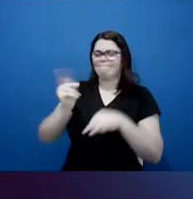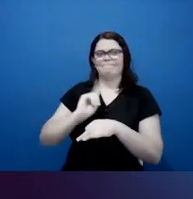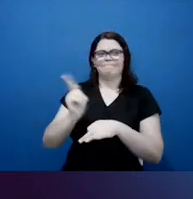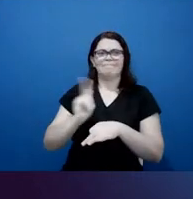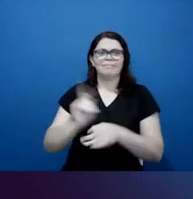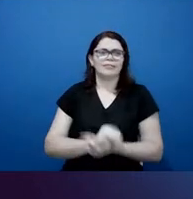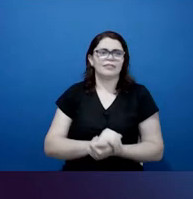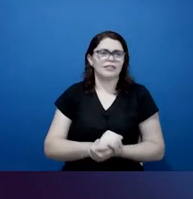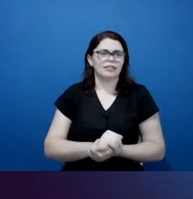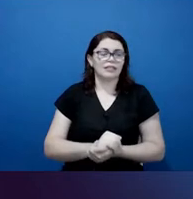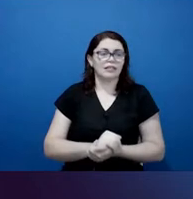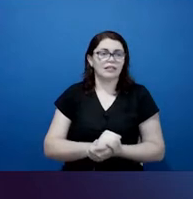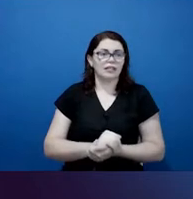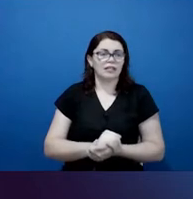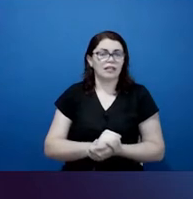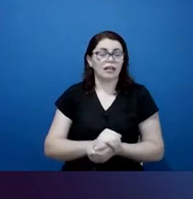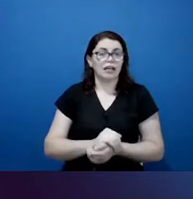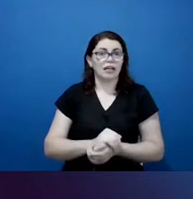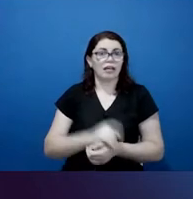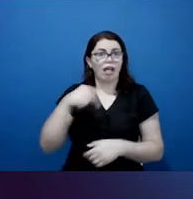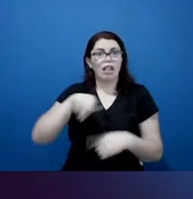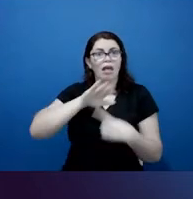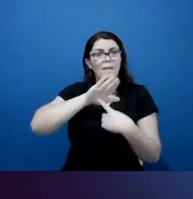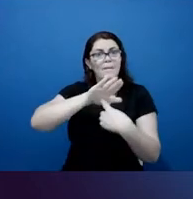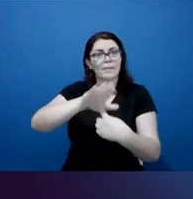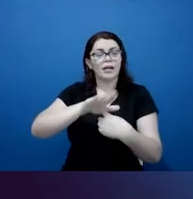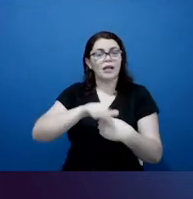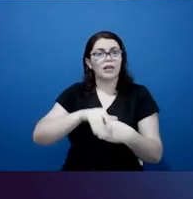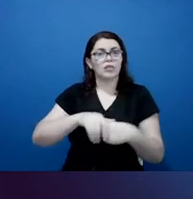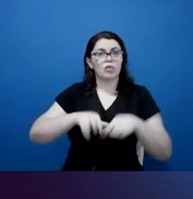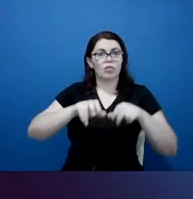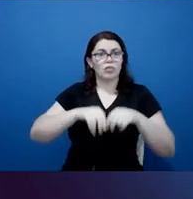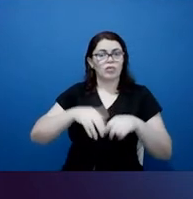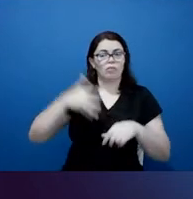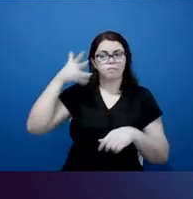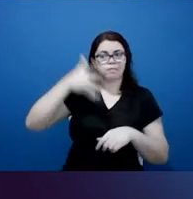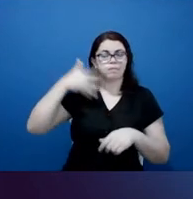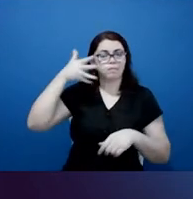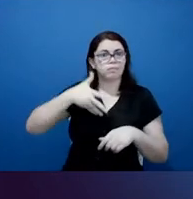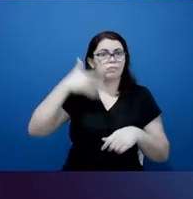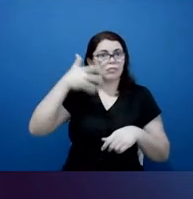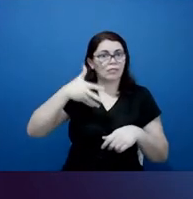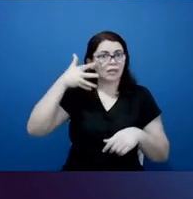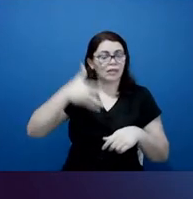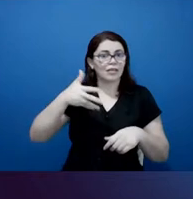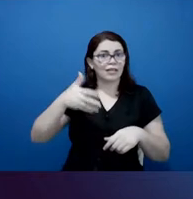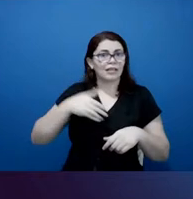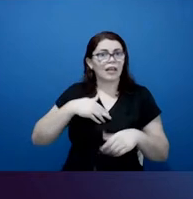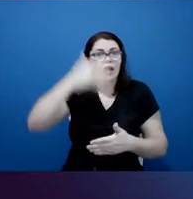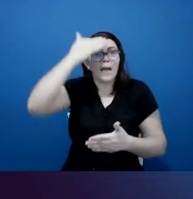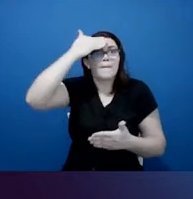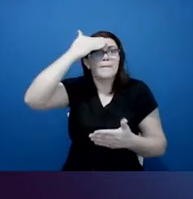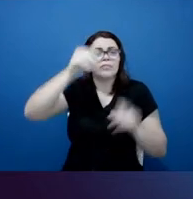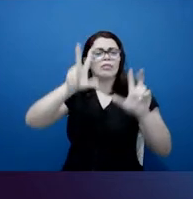And he was presenting on a topic at this conference for Bolivian teachers of English.